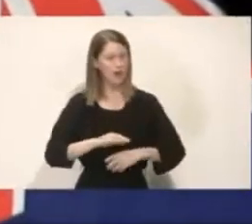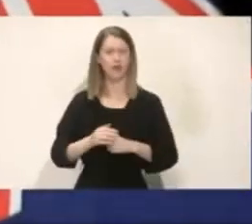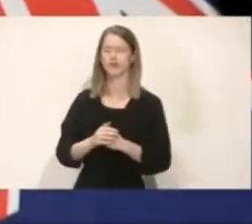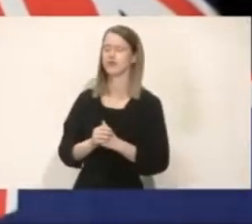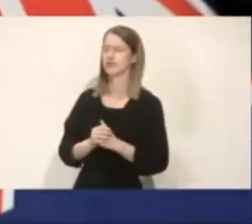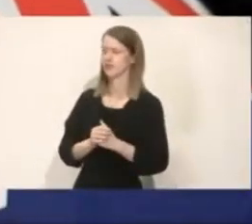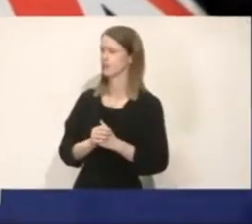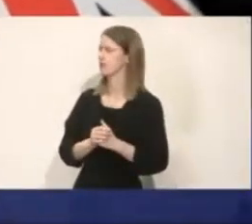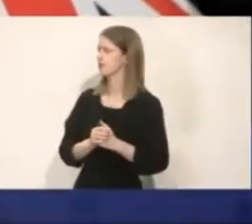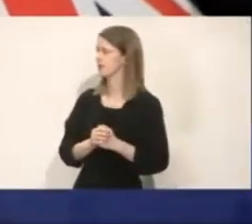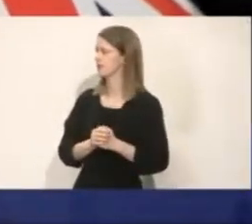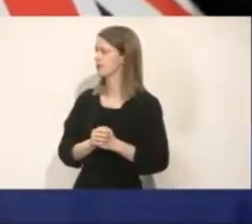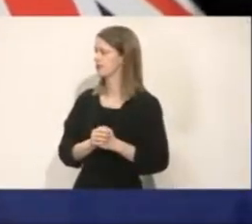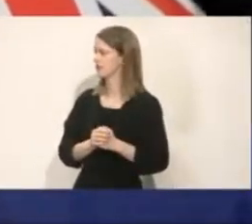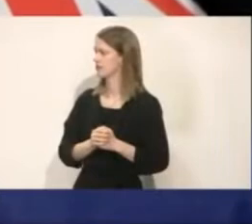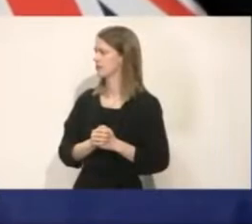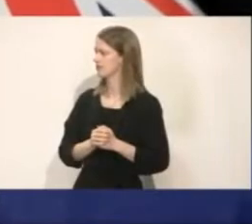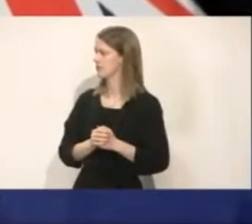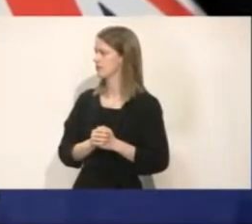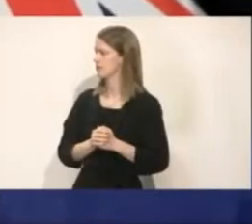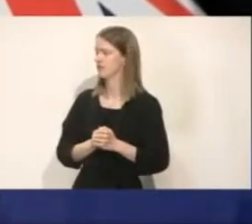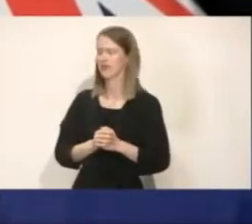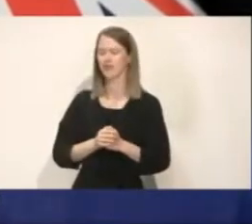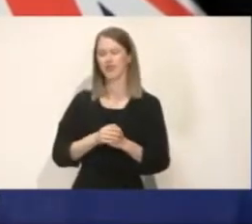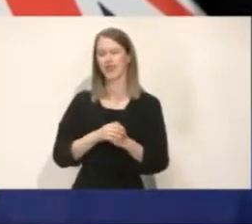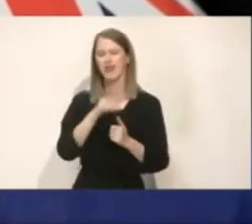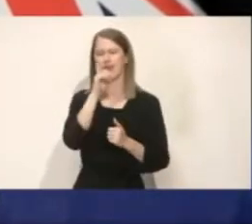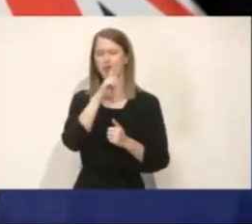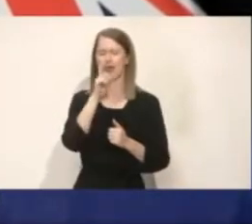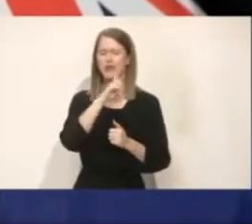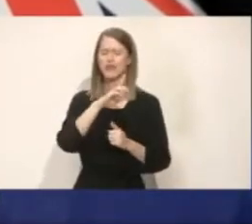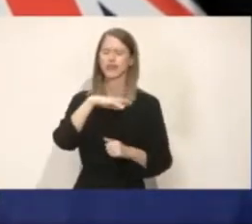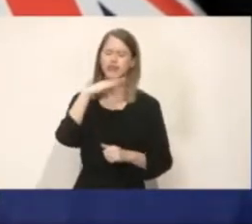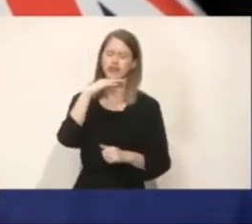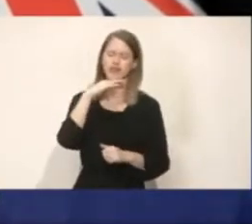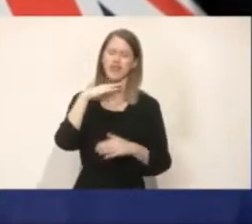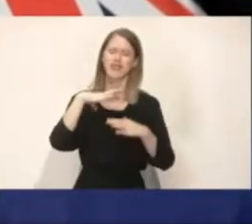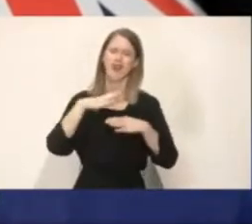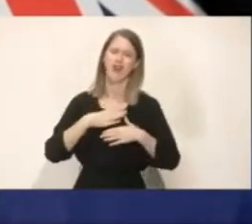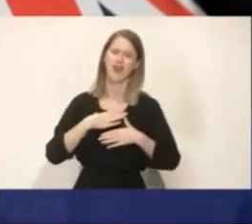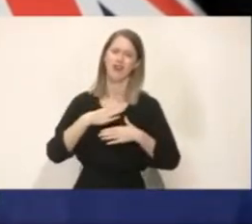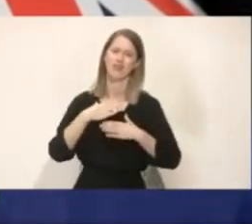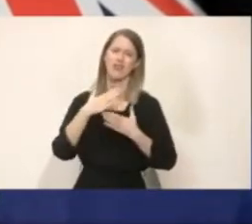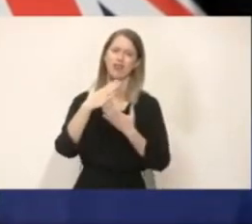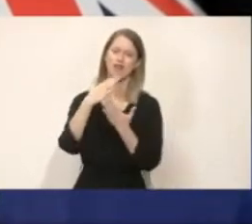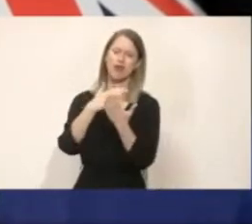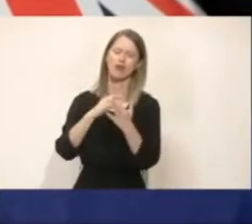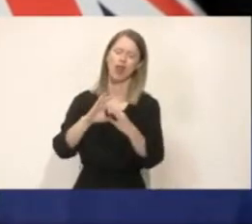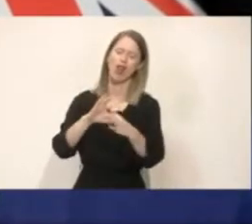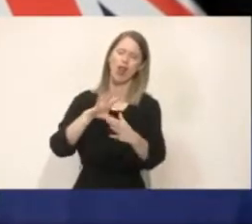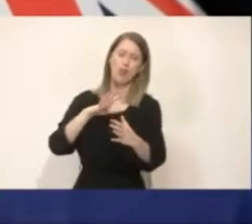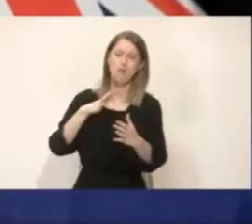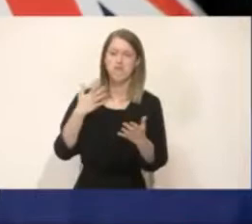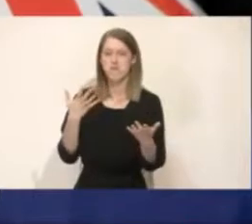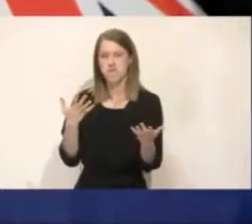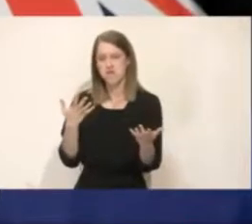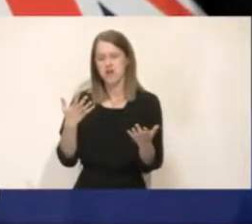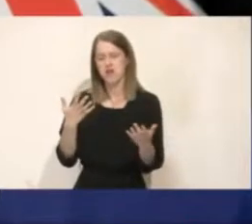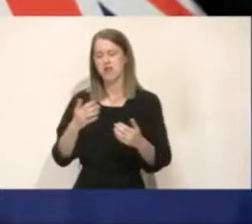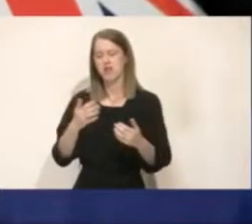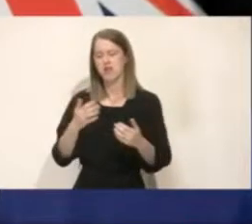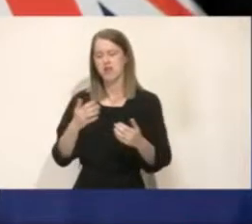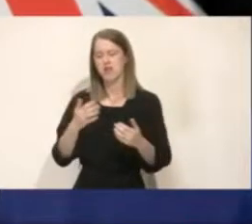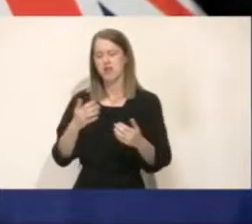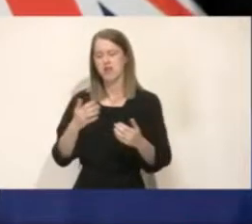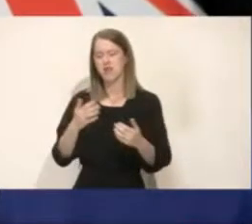comments, and first just a reflection on this issue of fatigue and whether people are sort of disengaging a little bit. My sense is if we look at